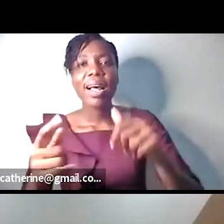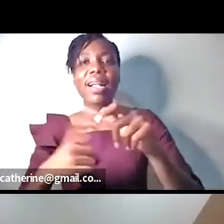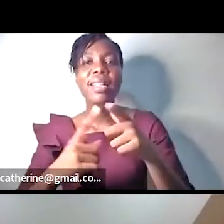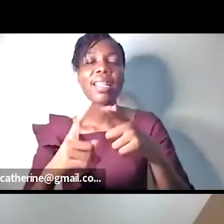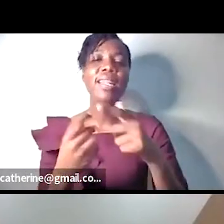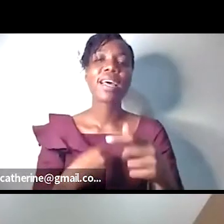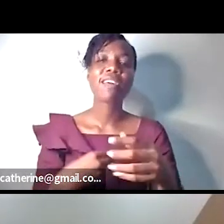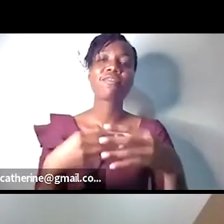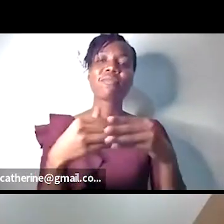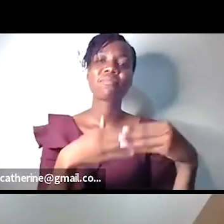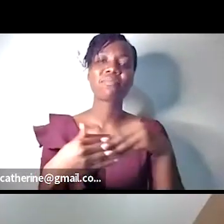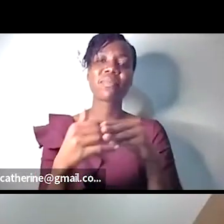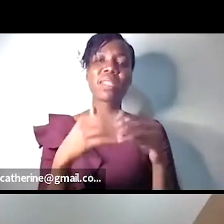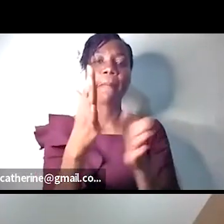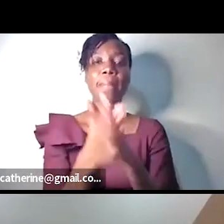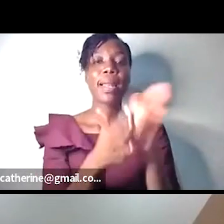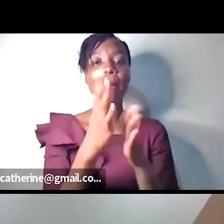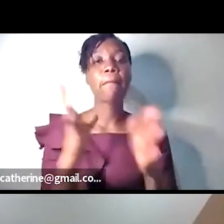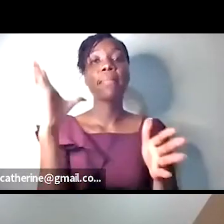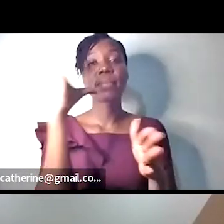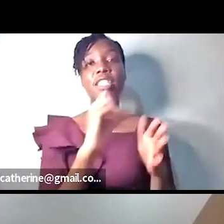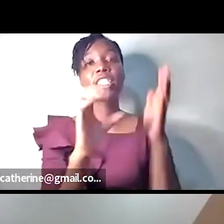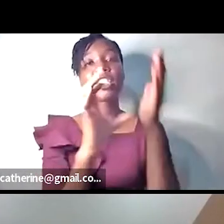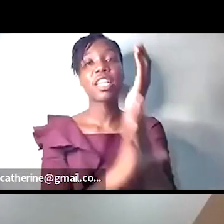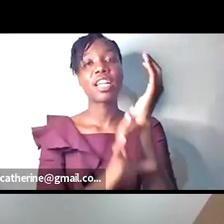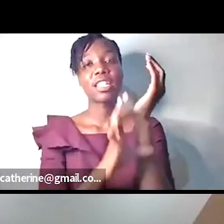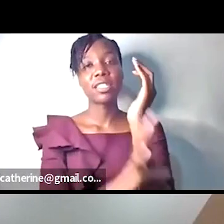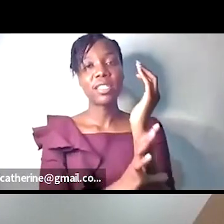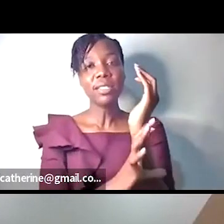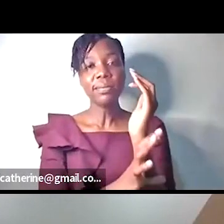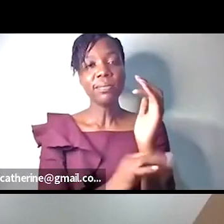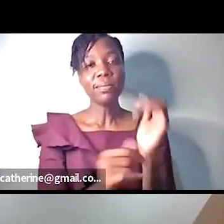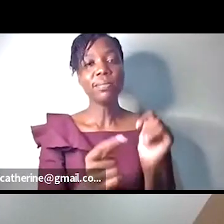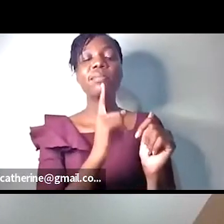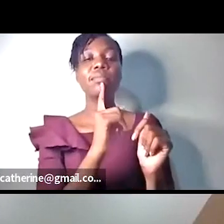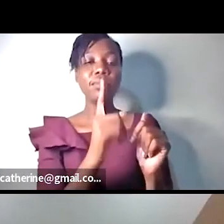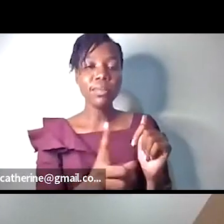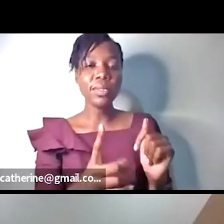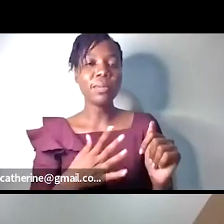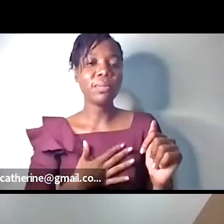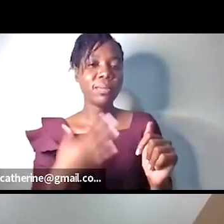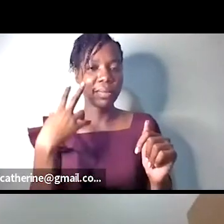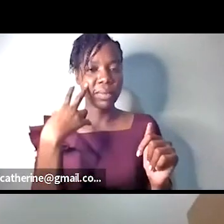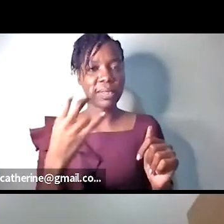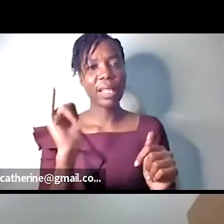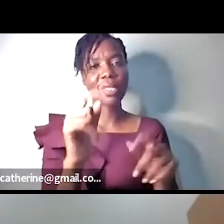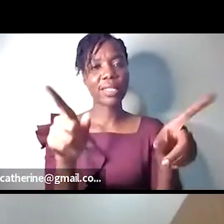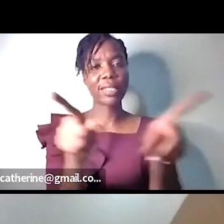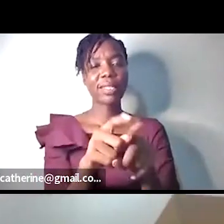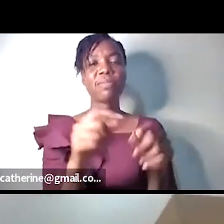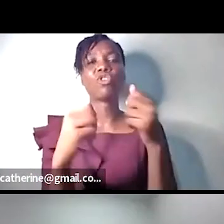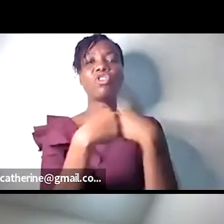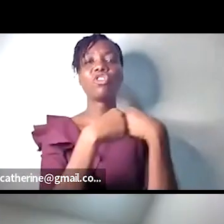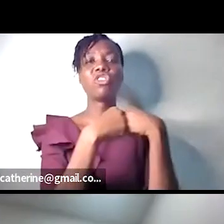really missing in our countries. So I counter this as a very big challenges,